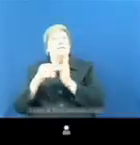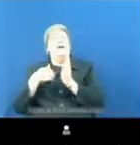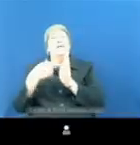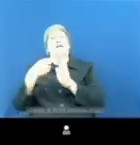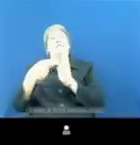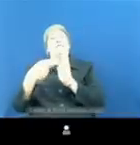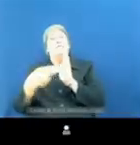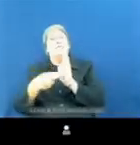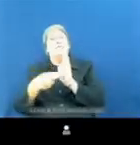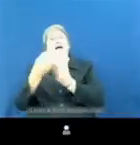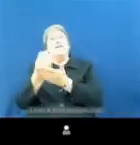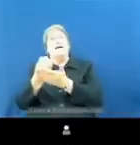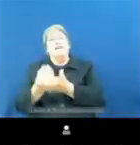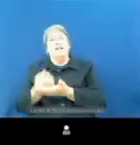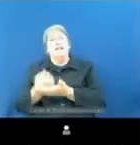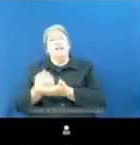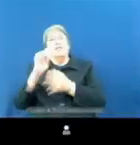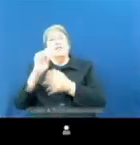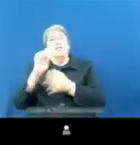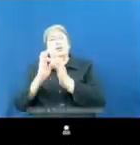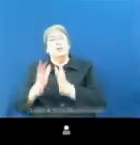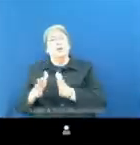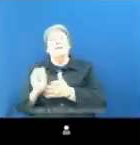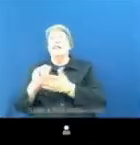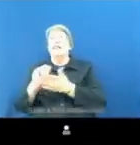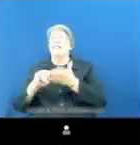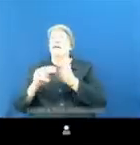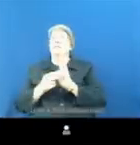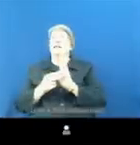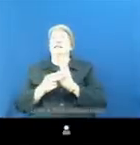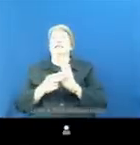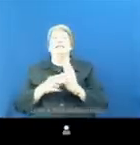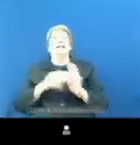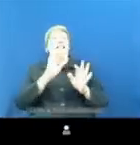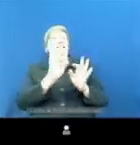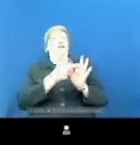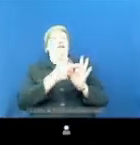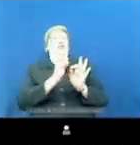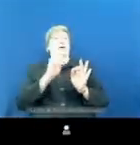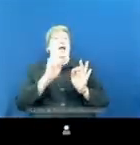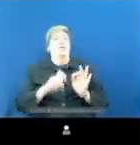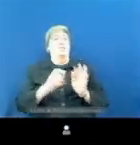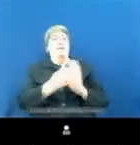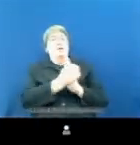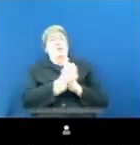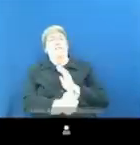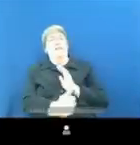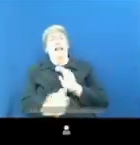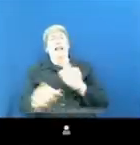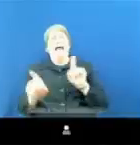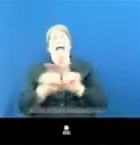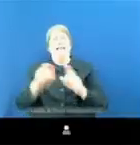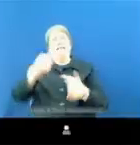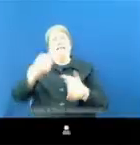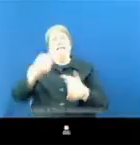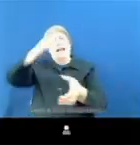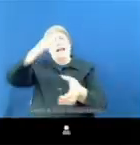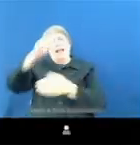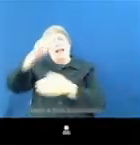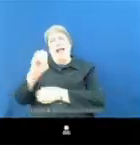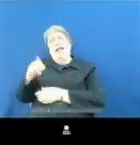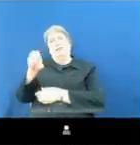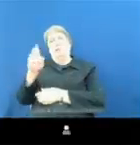that interpreters will be qualified as if they are expert witnesses. When an expert witness wants to